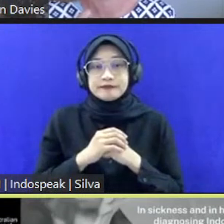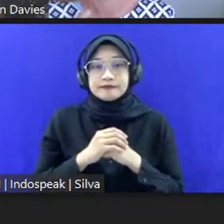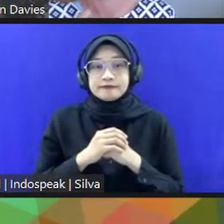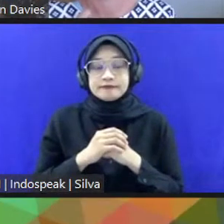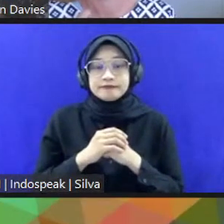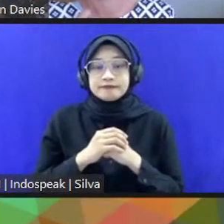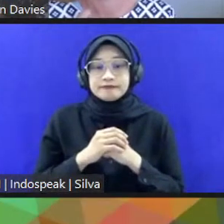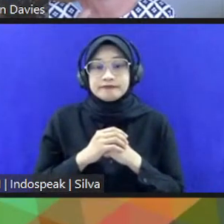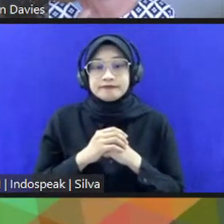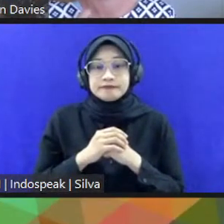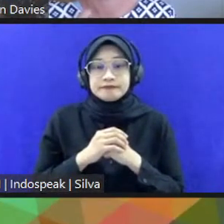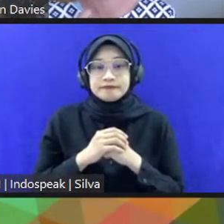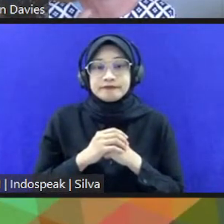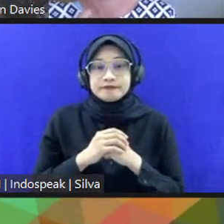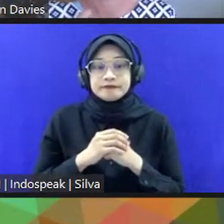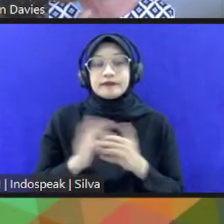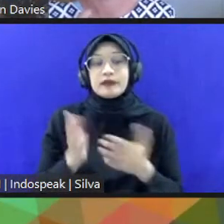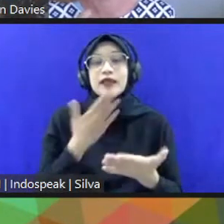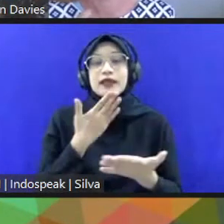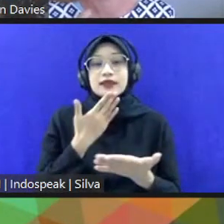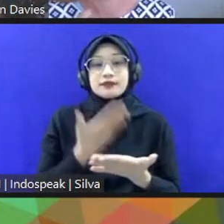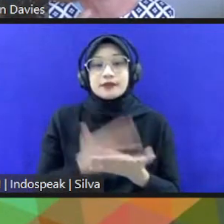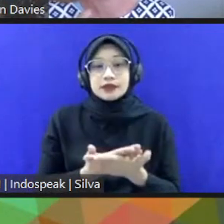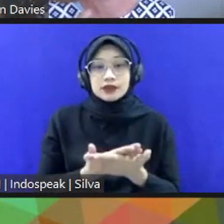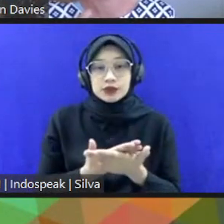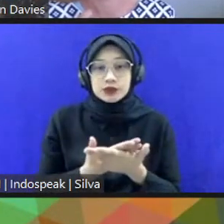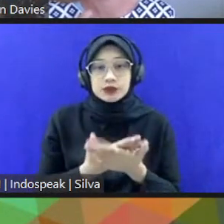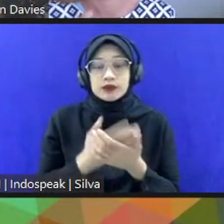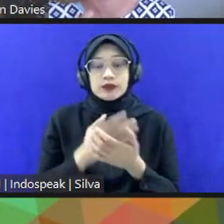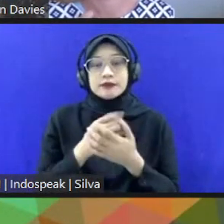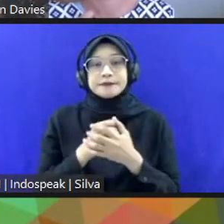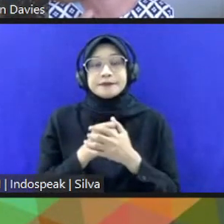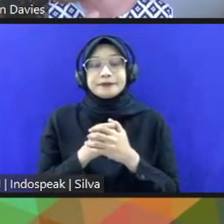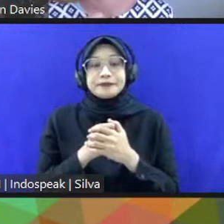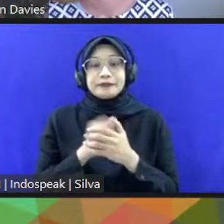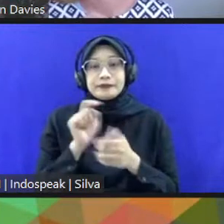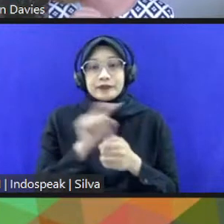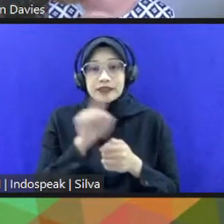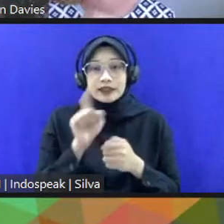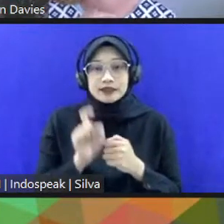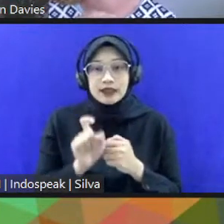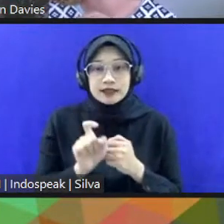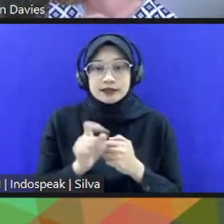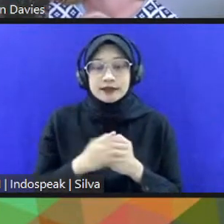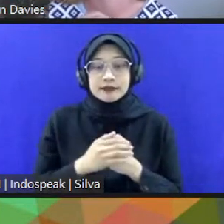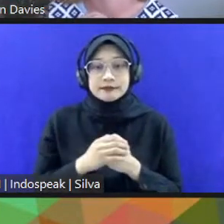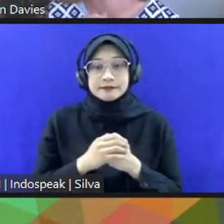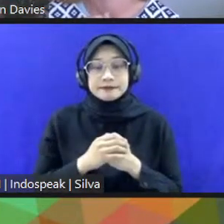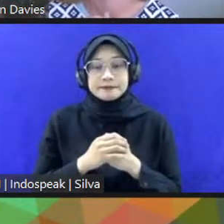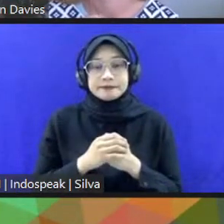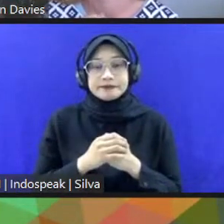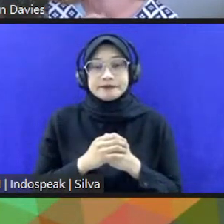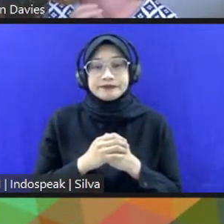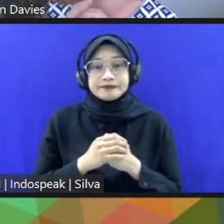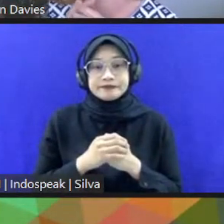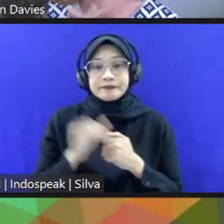Thank you, Pak Aspinall, for your question. Yes, we think